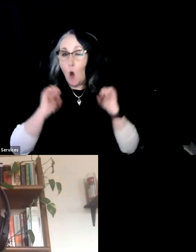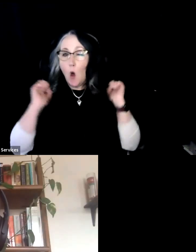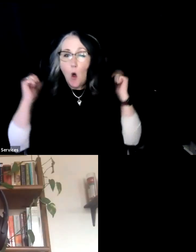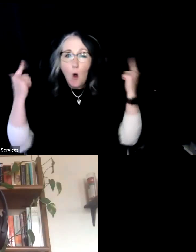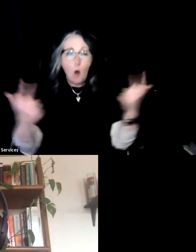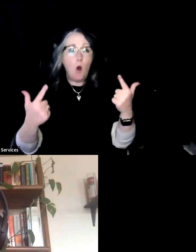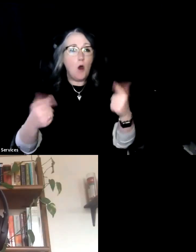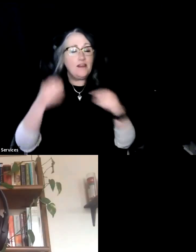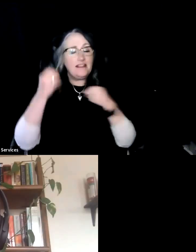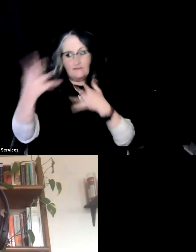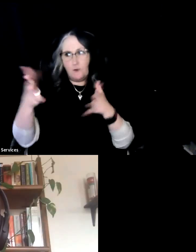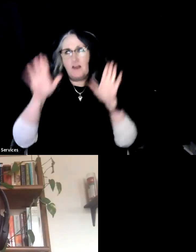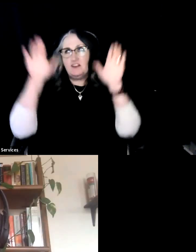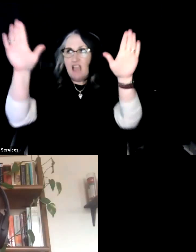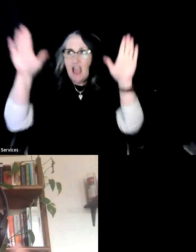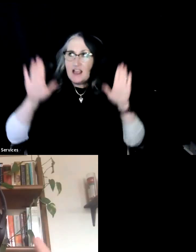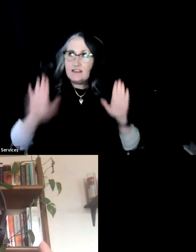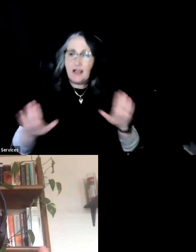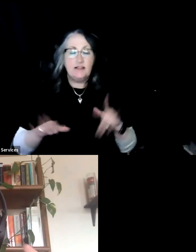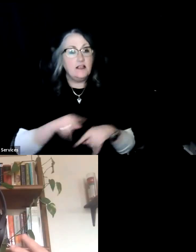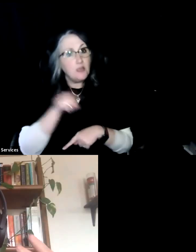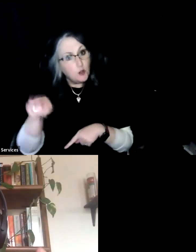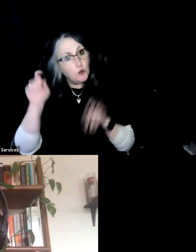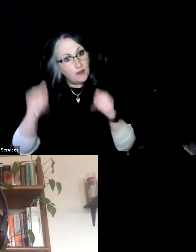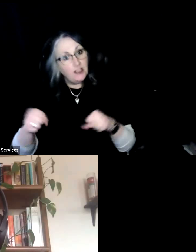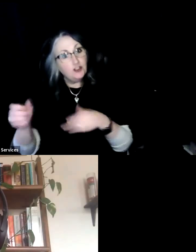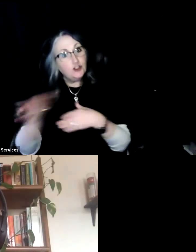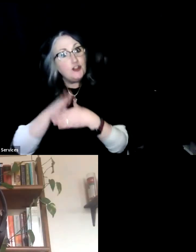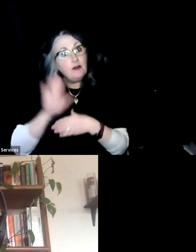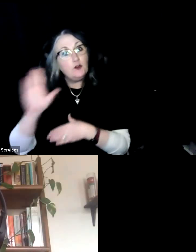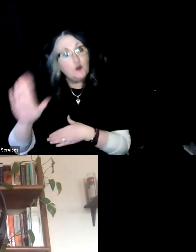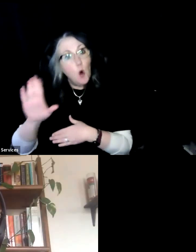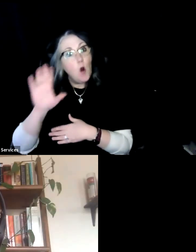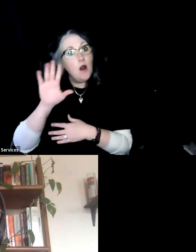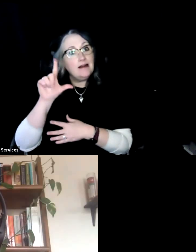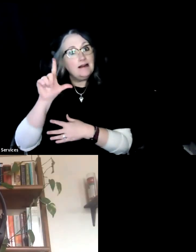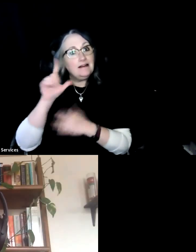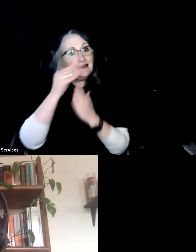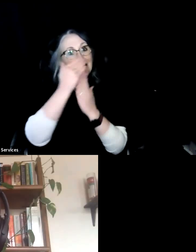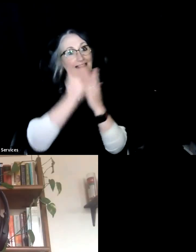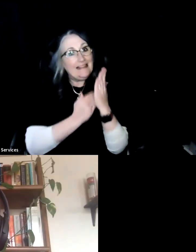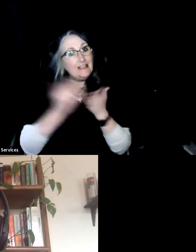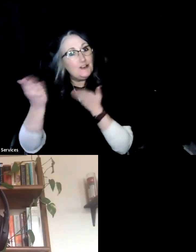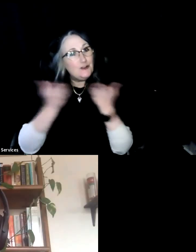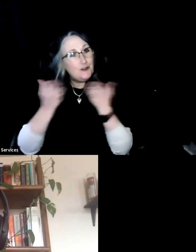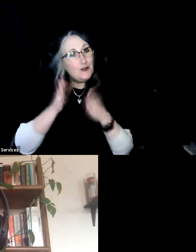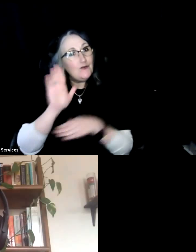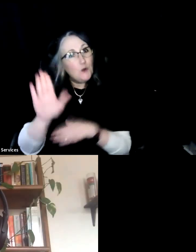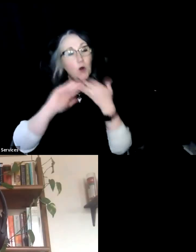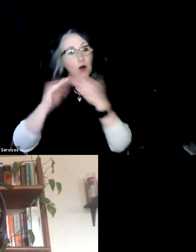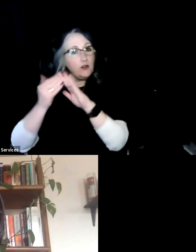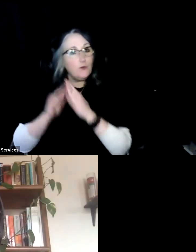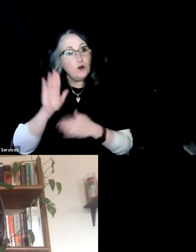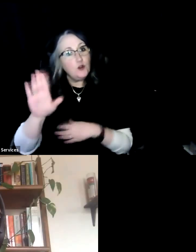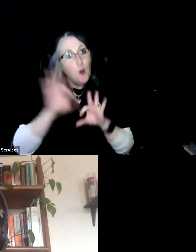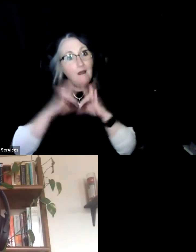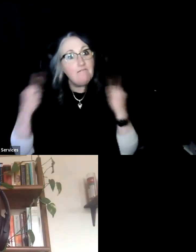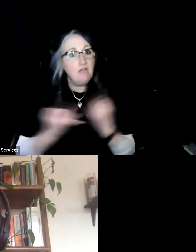is fantastic as well that you can share in your listserv, in your community, with your friends, with your family. Please help us get this accurate information